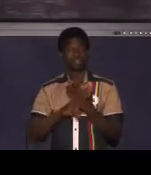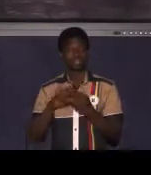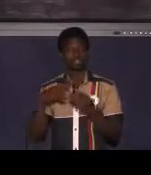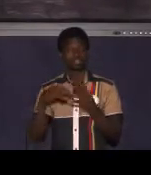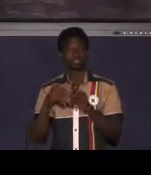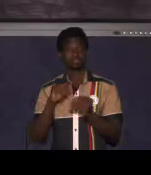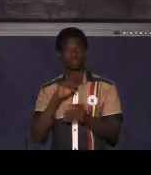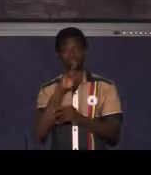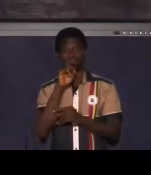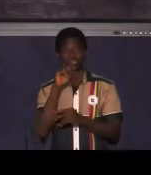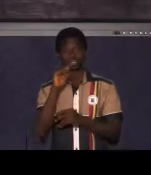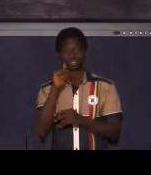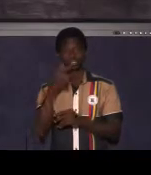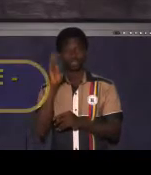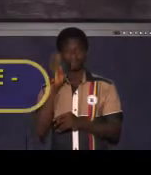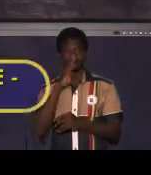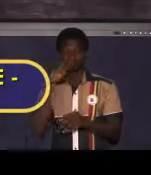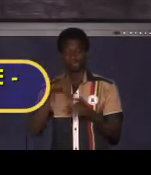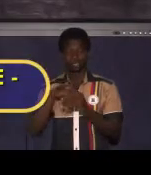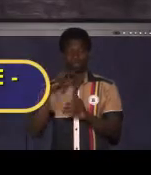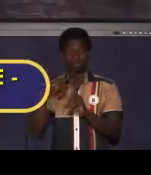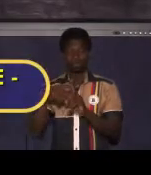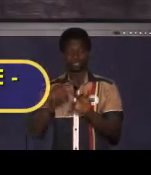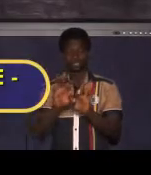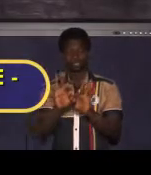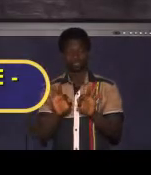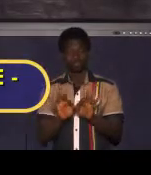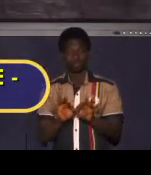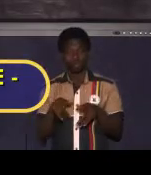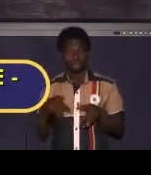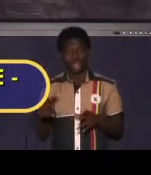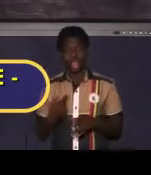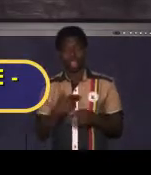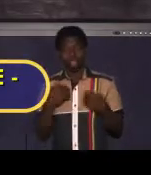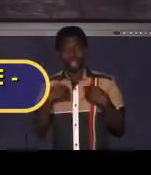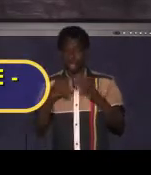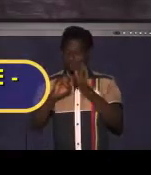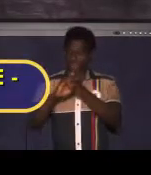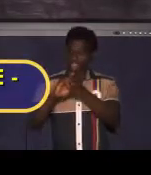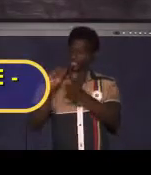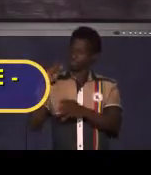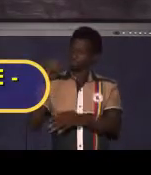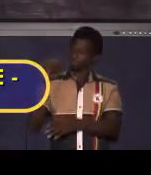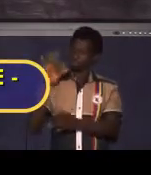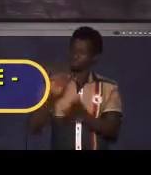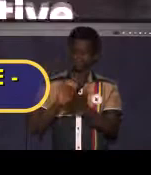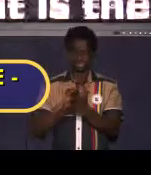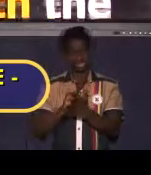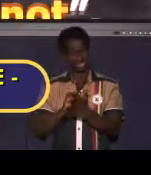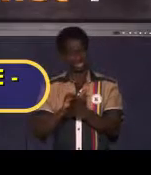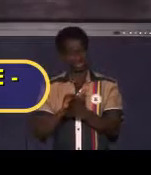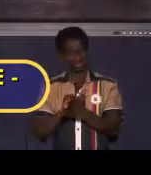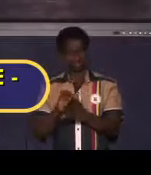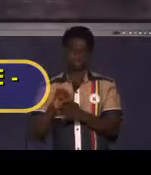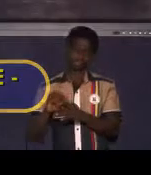statements, the question tags will be in the positive form. So let's have examples of